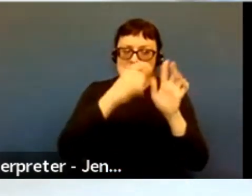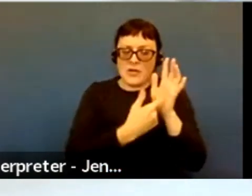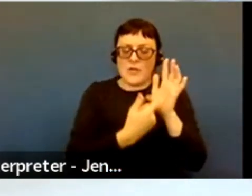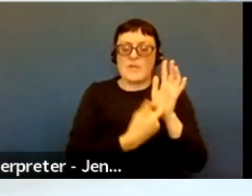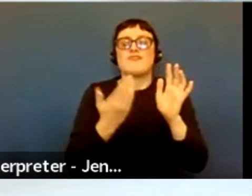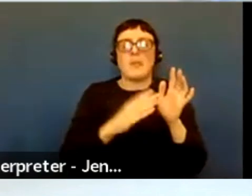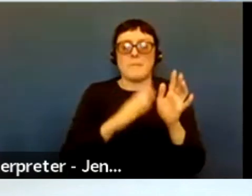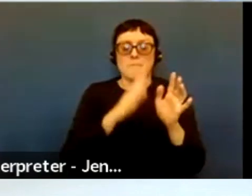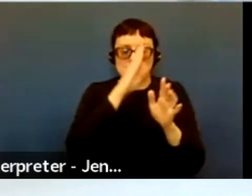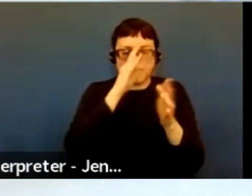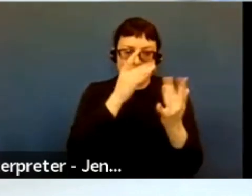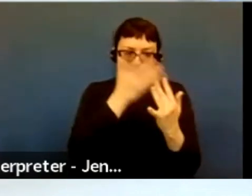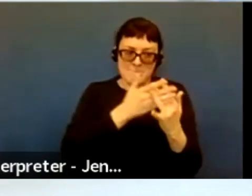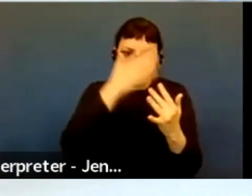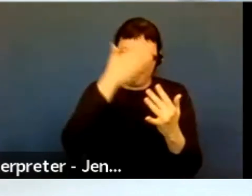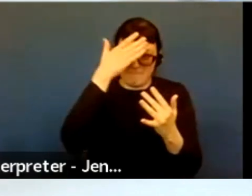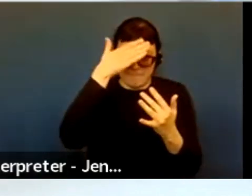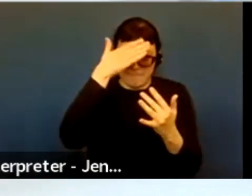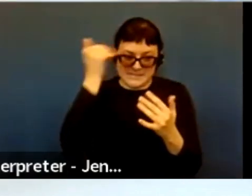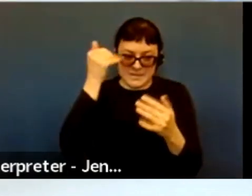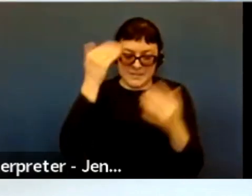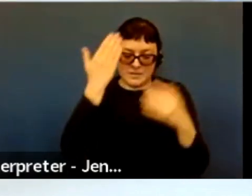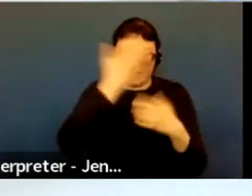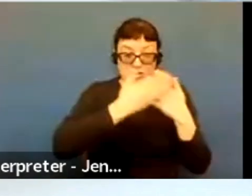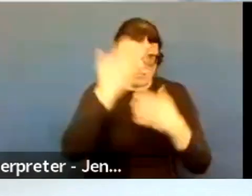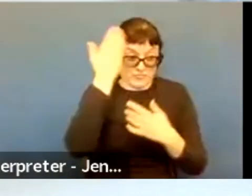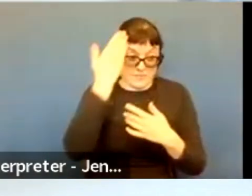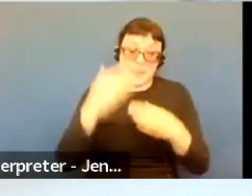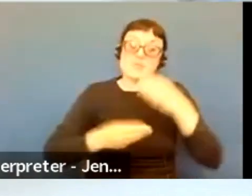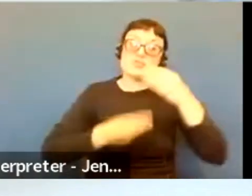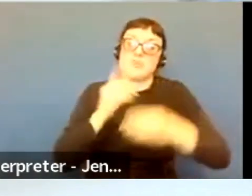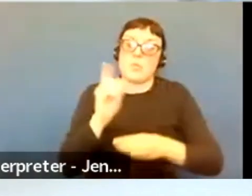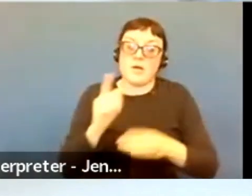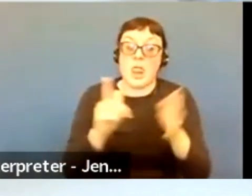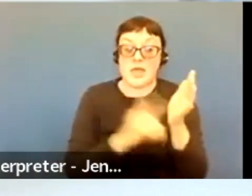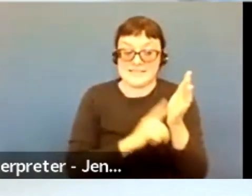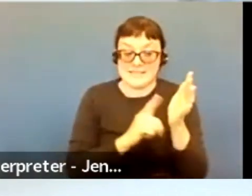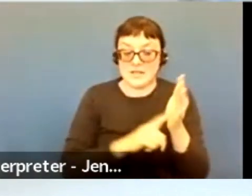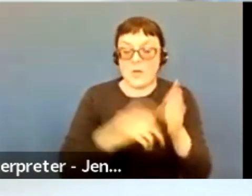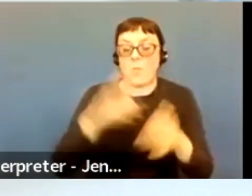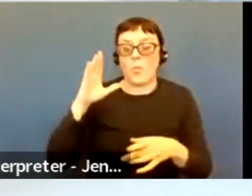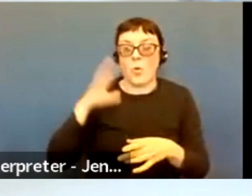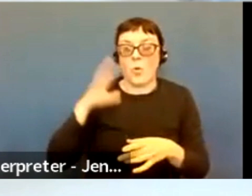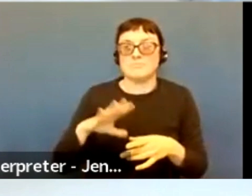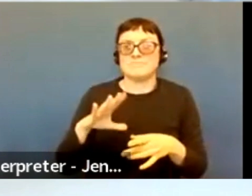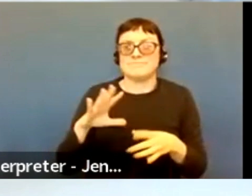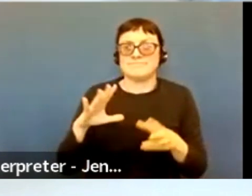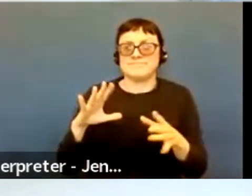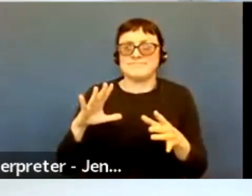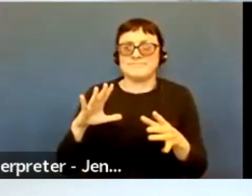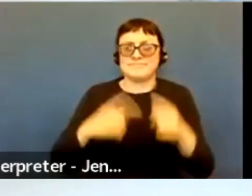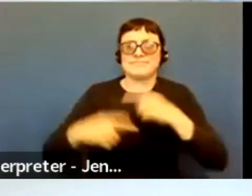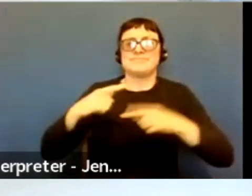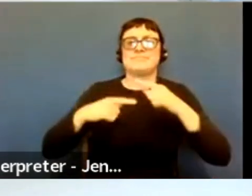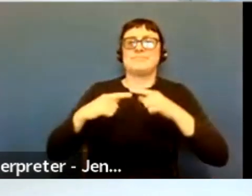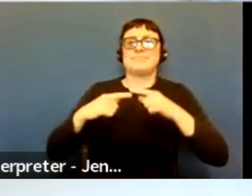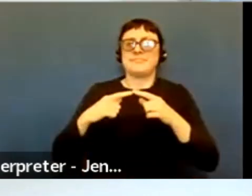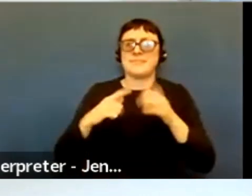in Midsummer Night's Dream, so in the story of Midsummer Night's Dream, Lysander is wants to.